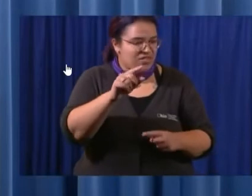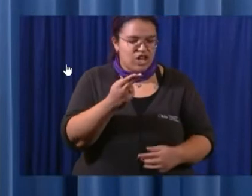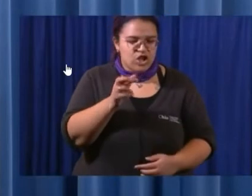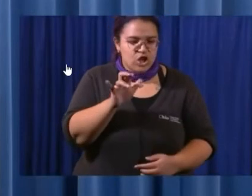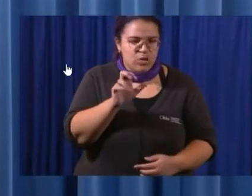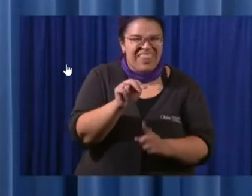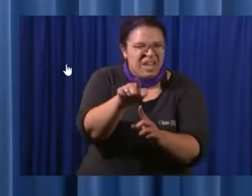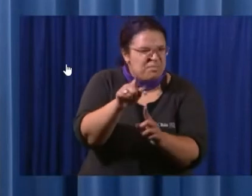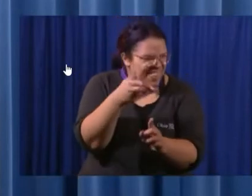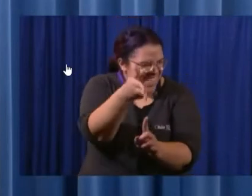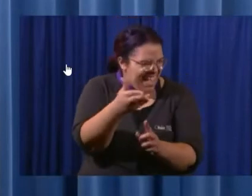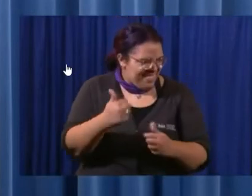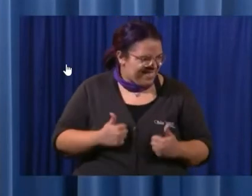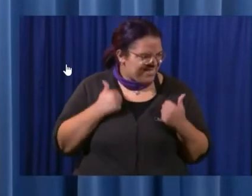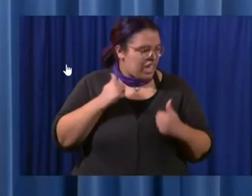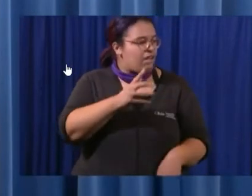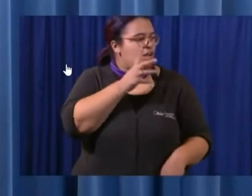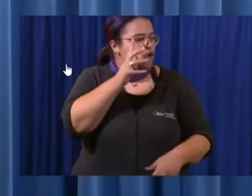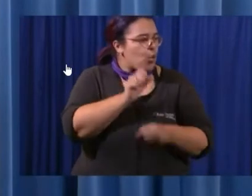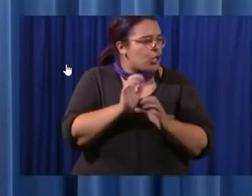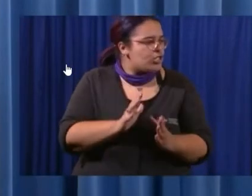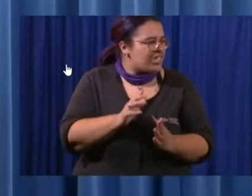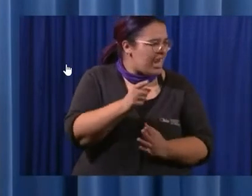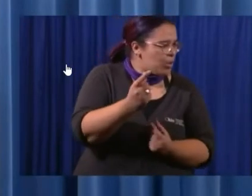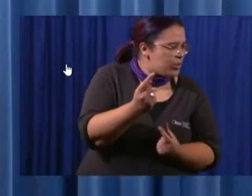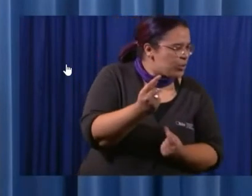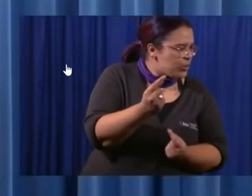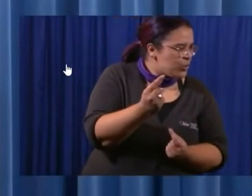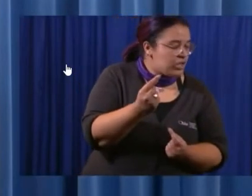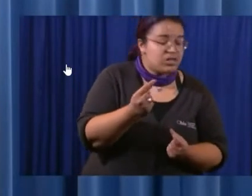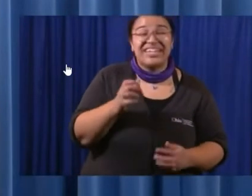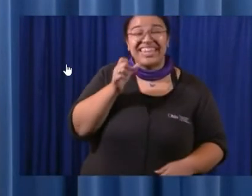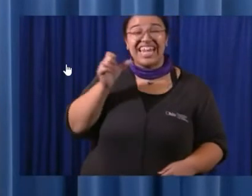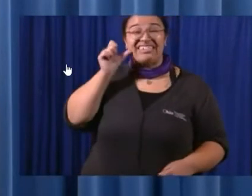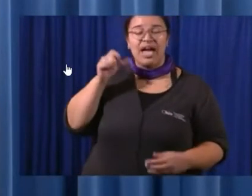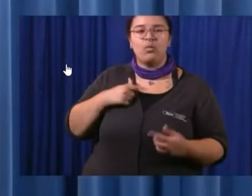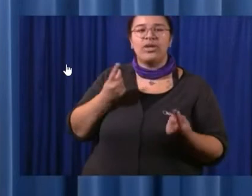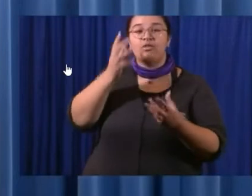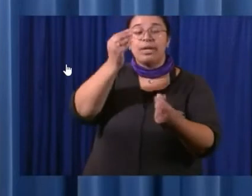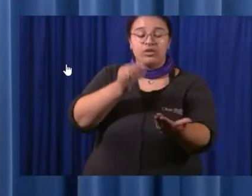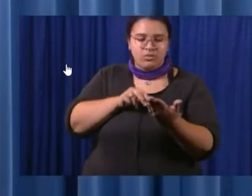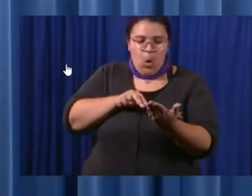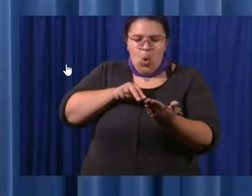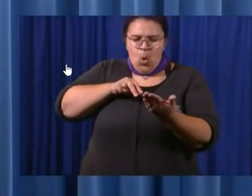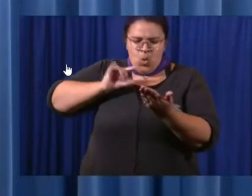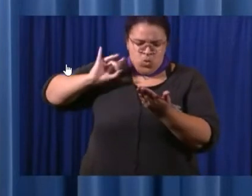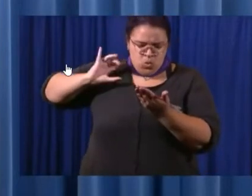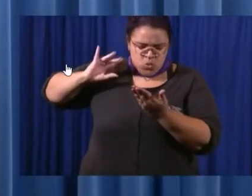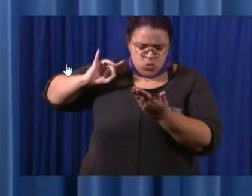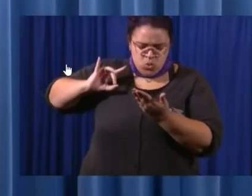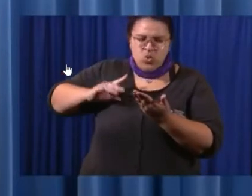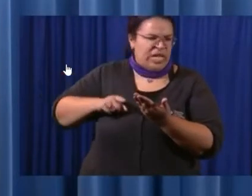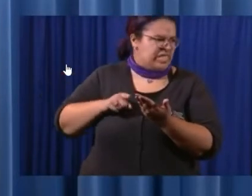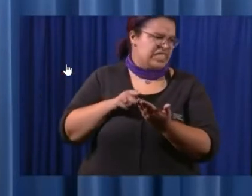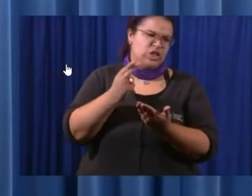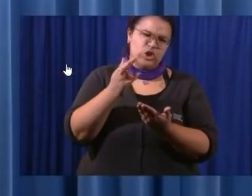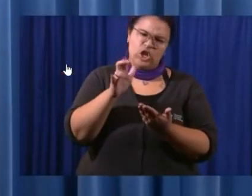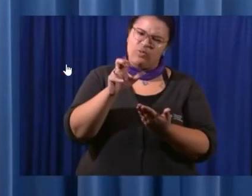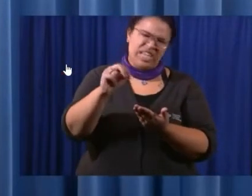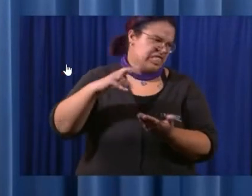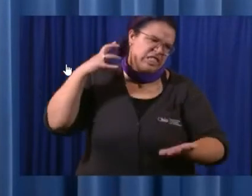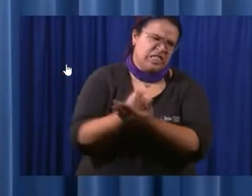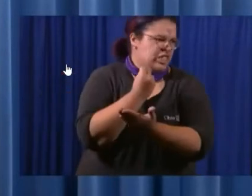this the other day, I said, we got to move on Huron County. What's going on? And so we started things in place. John got on